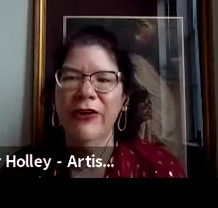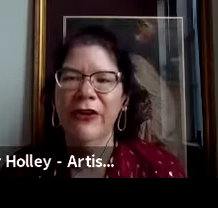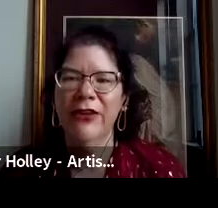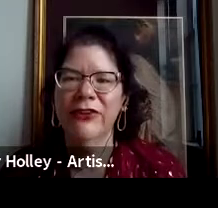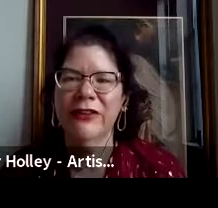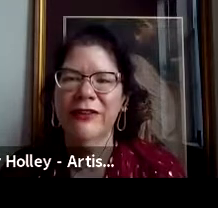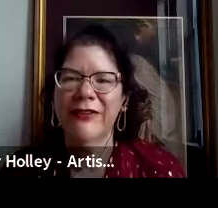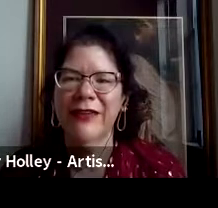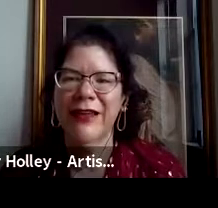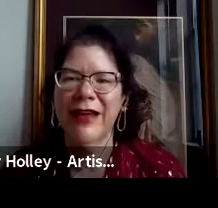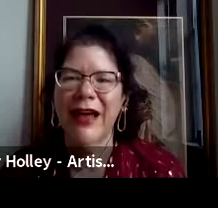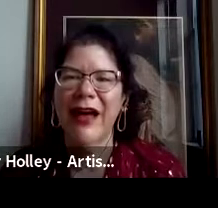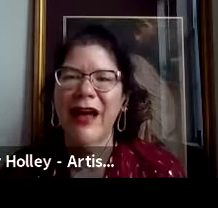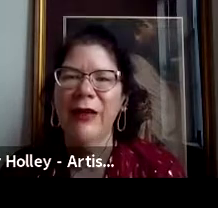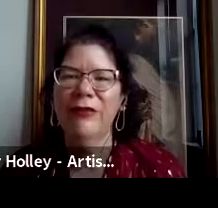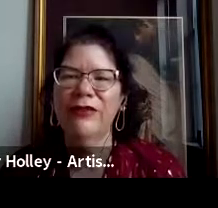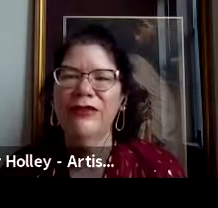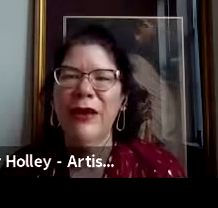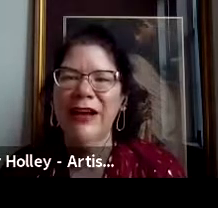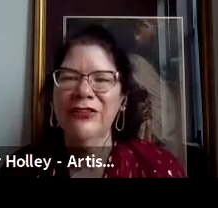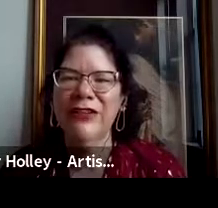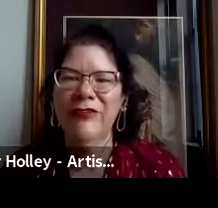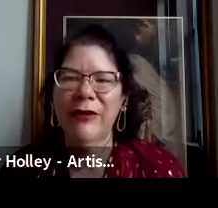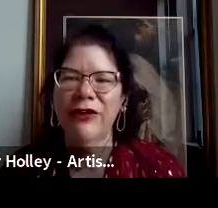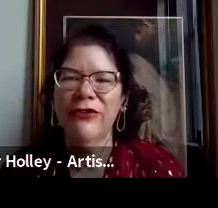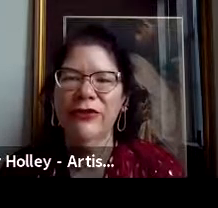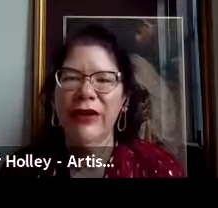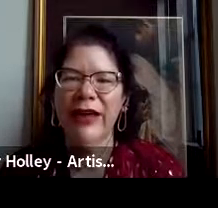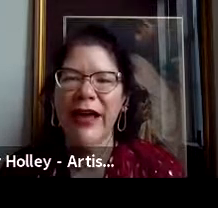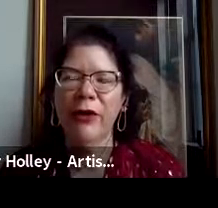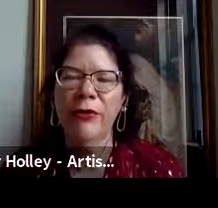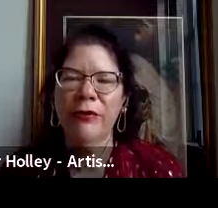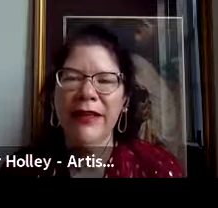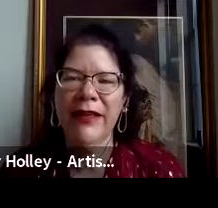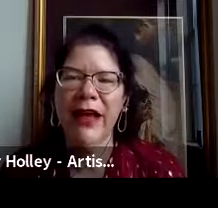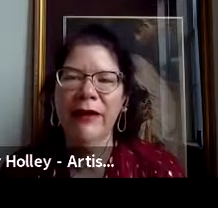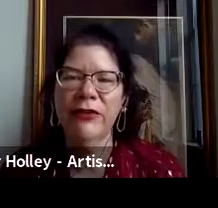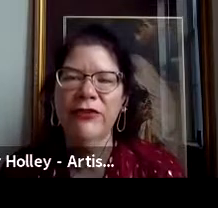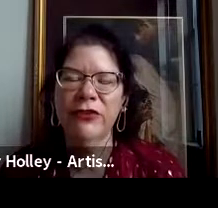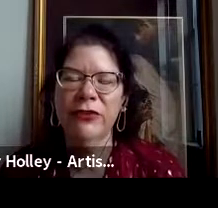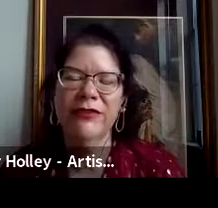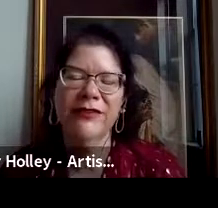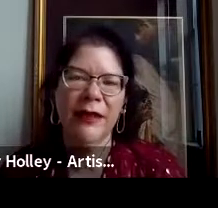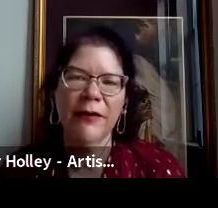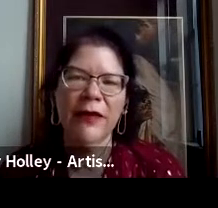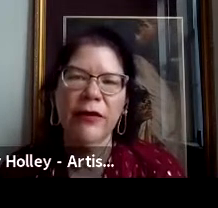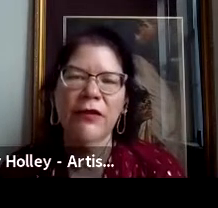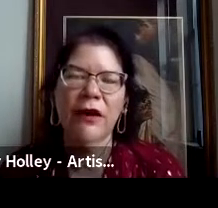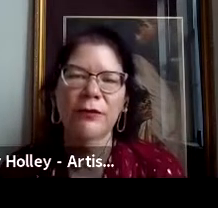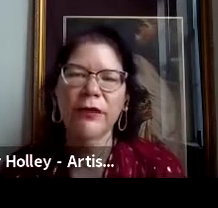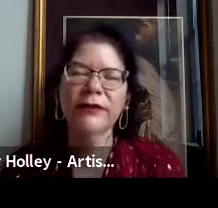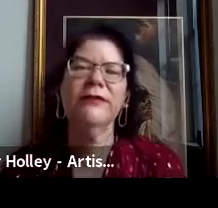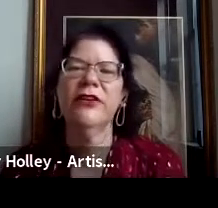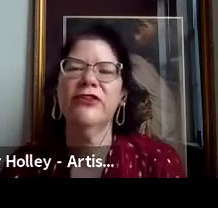For cow creations. So actually, if I were going to do a cow printmaking, I would do stamping